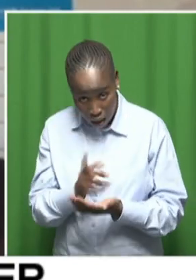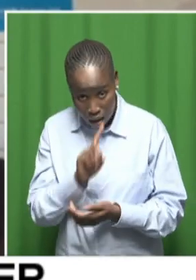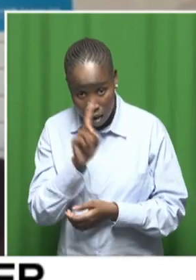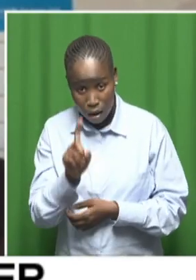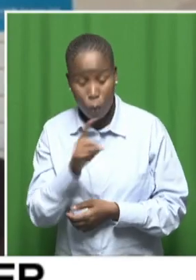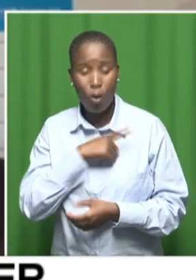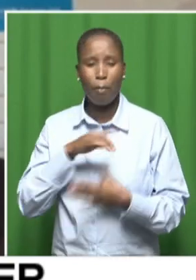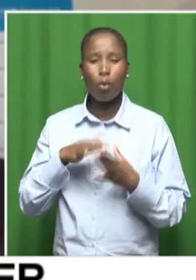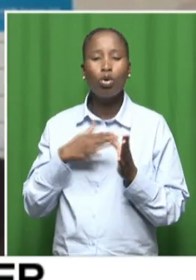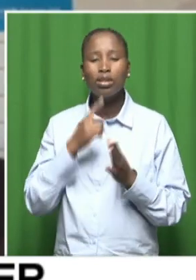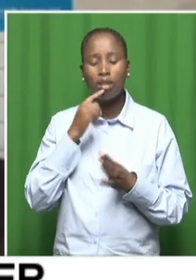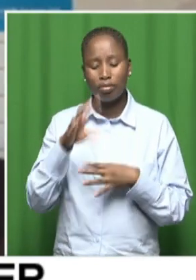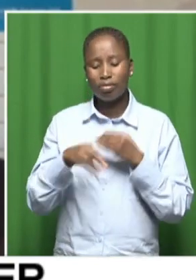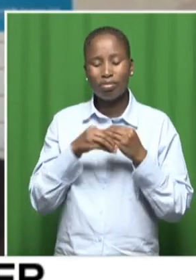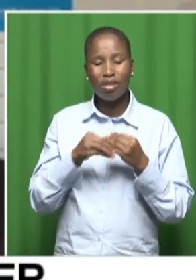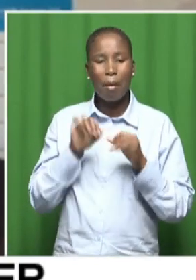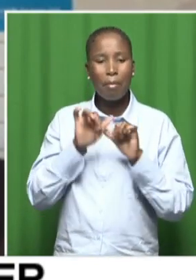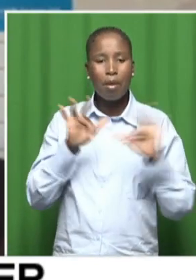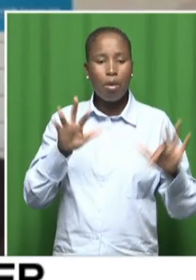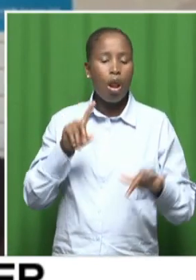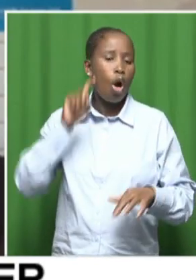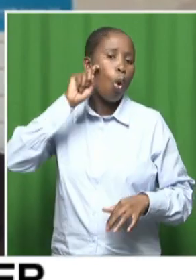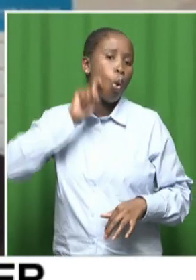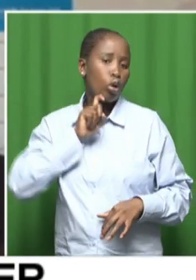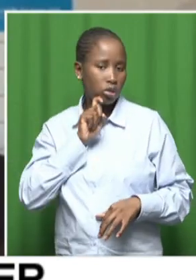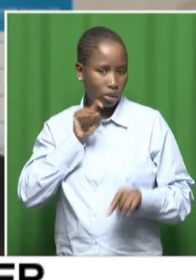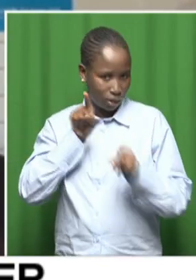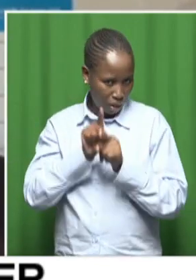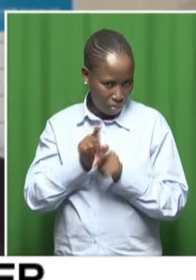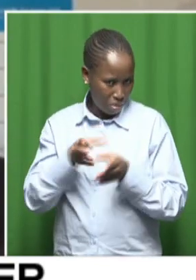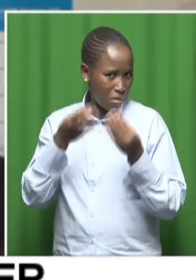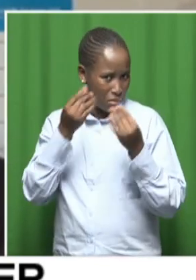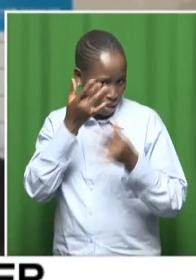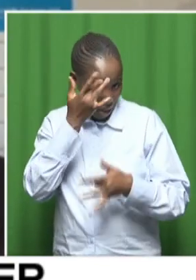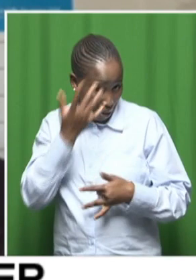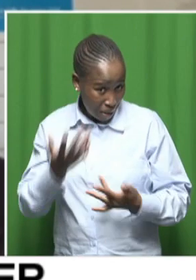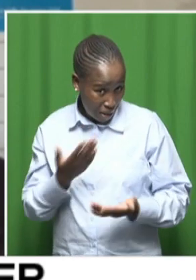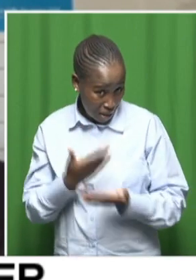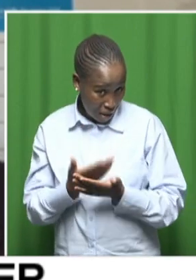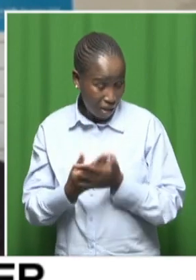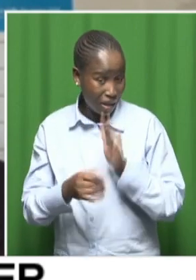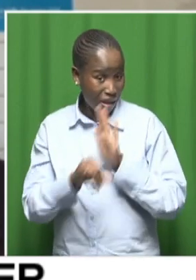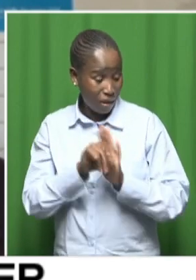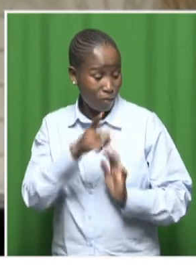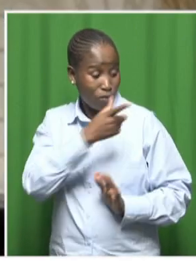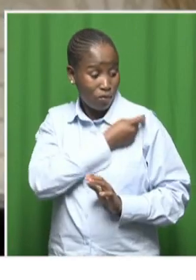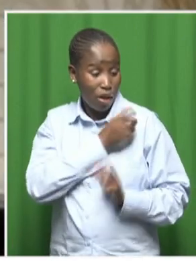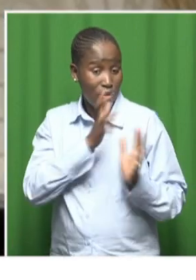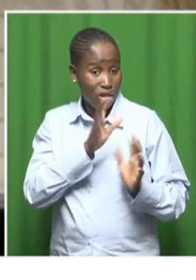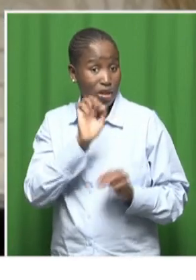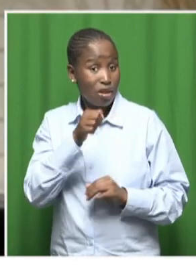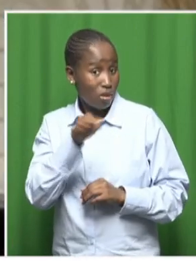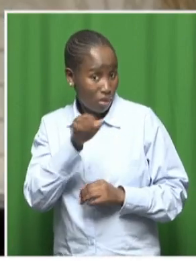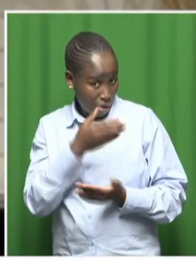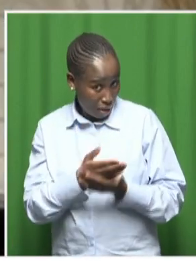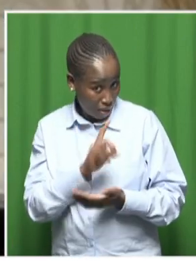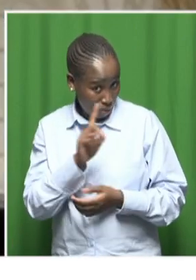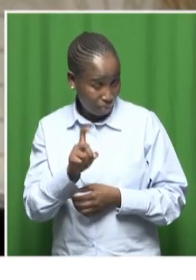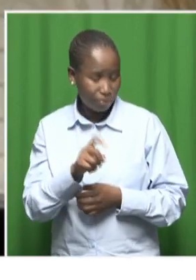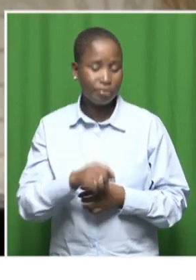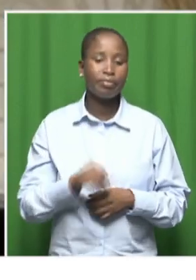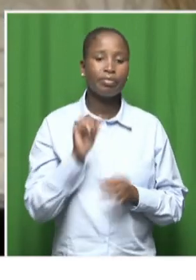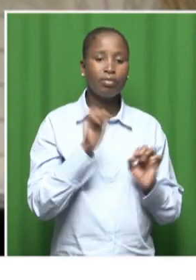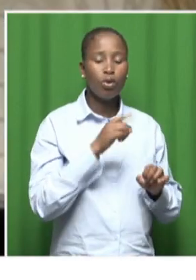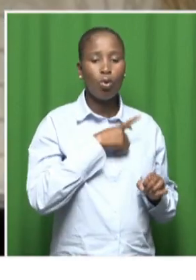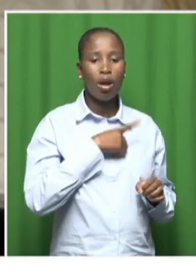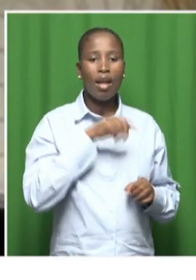talking about adults as well. Yeah, that's right. And the National Institute for Communicable Diseases, the NICD,